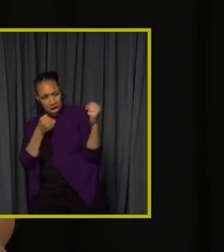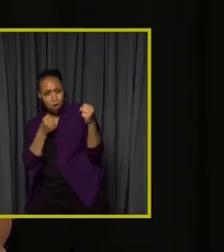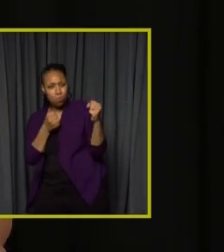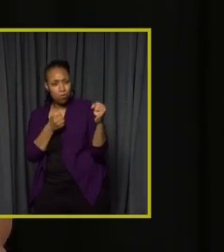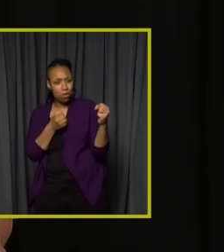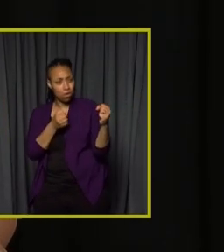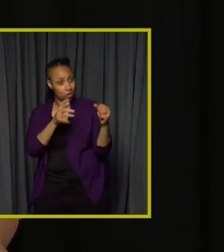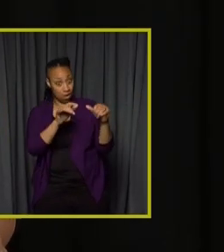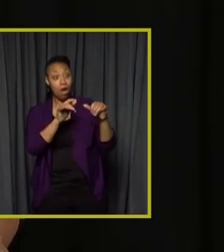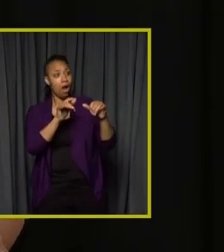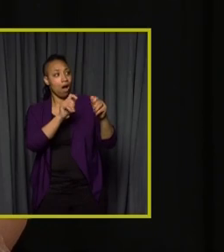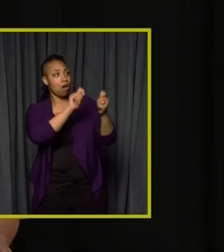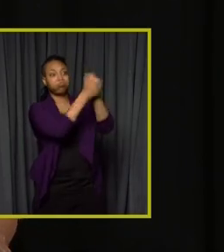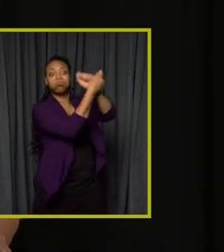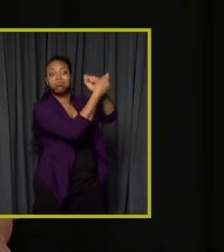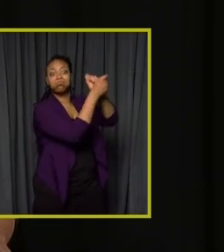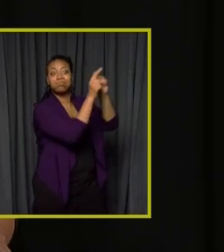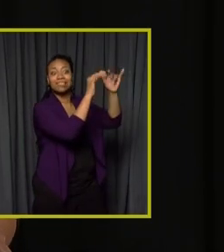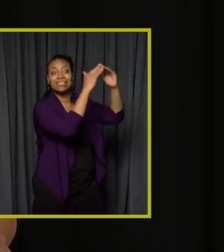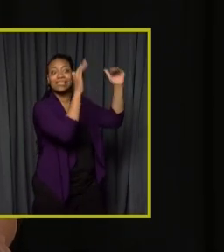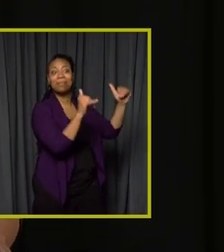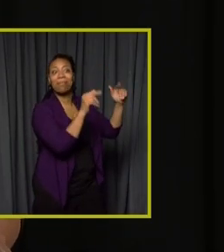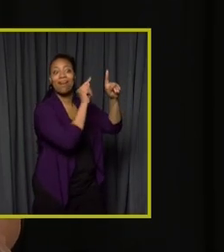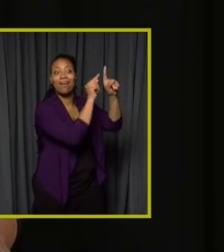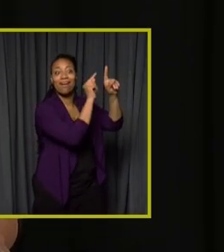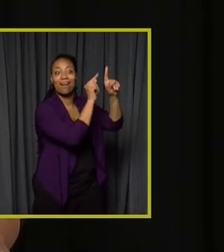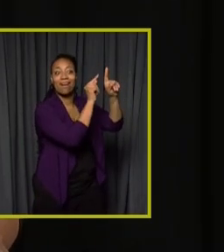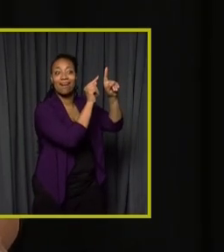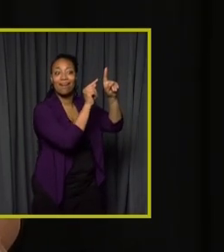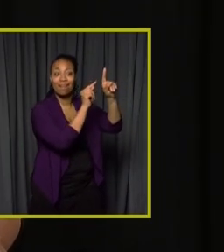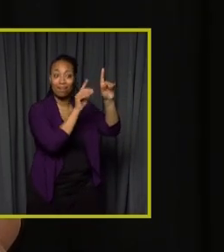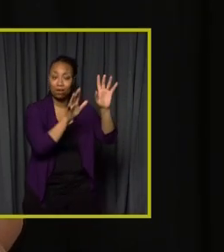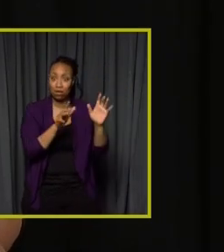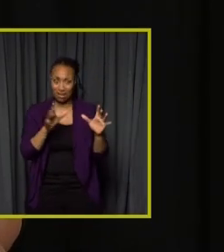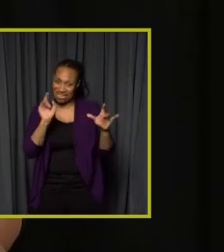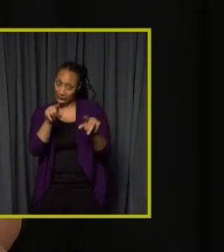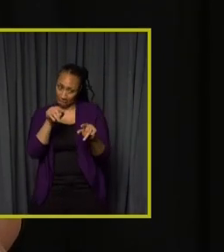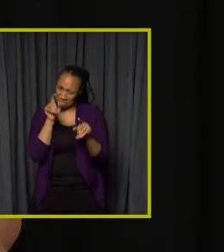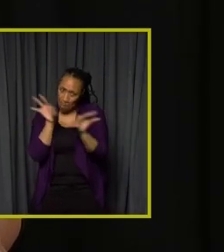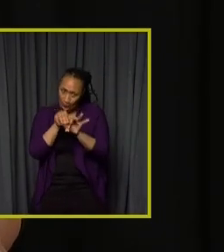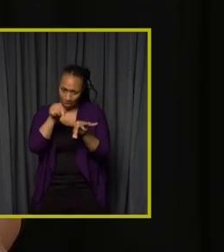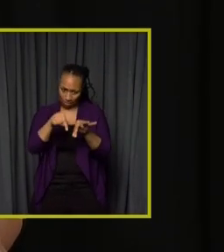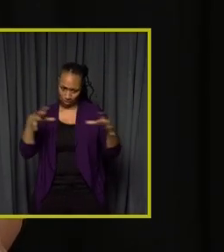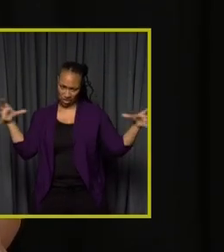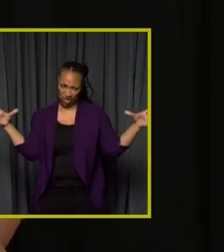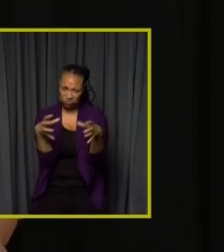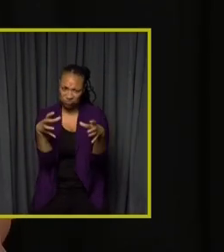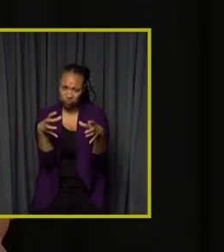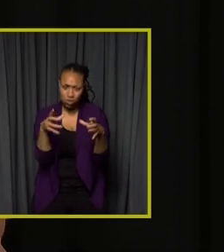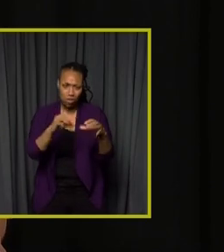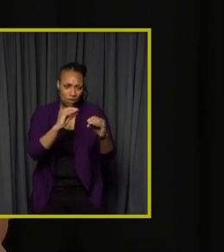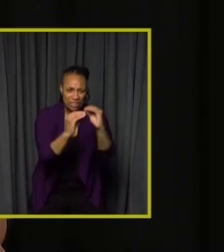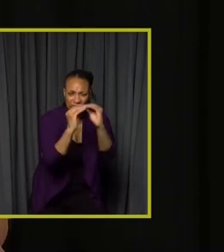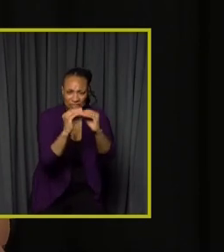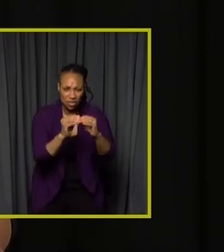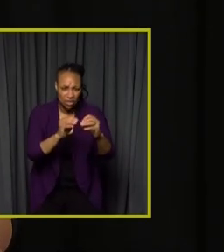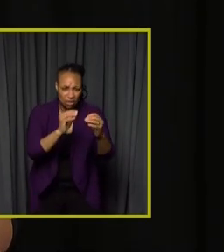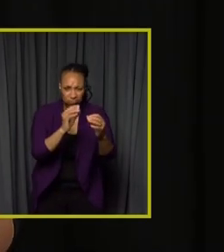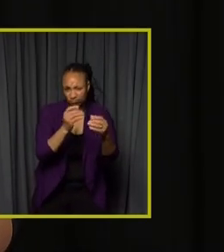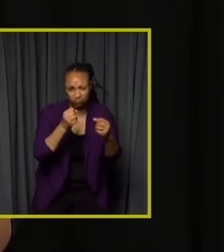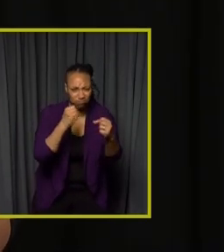only possible when we have a powerful movement to right these wrongs. And these kinds of